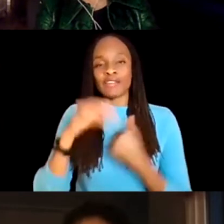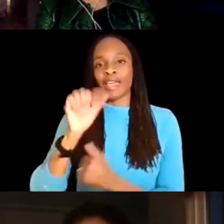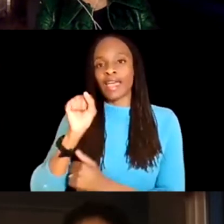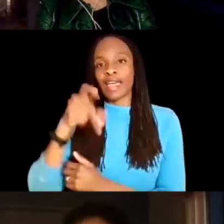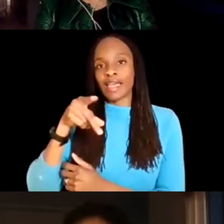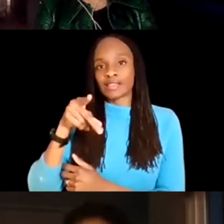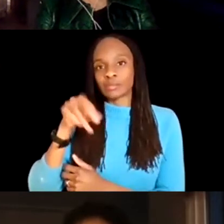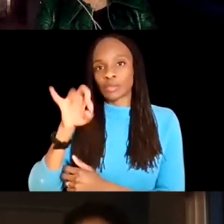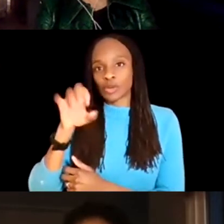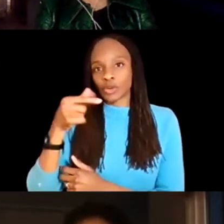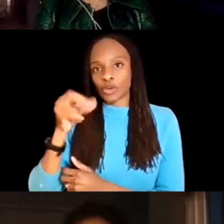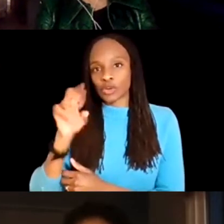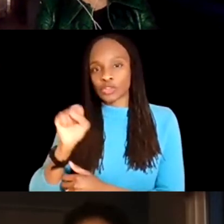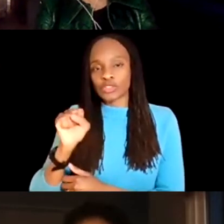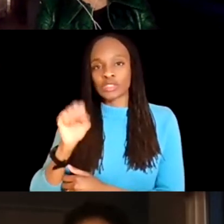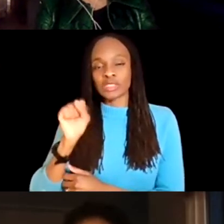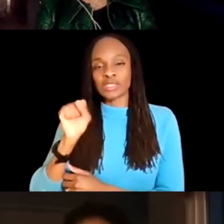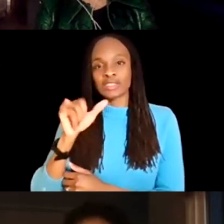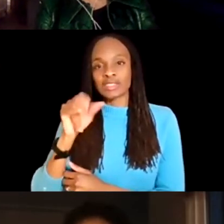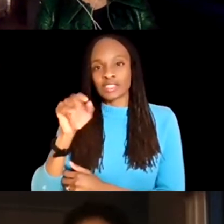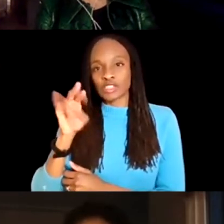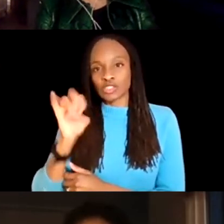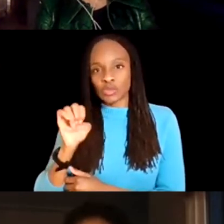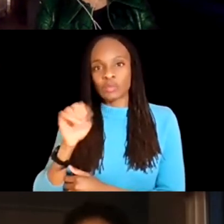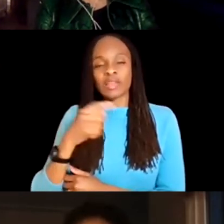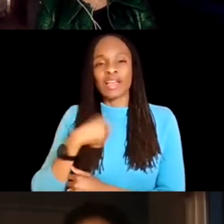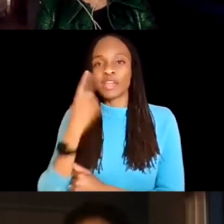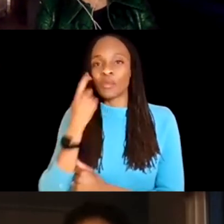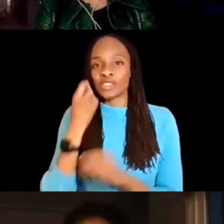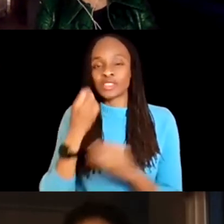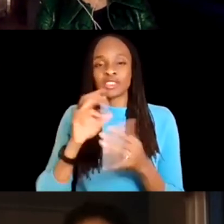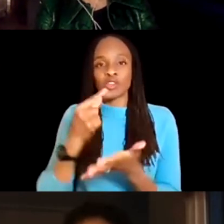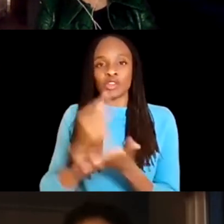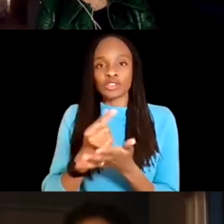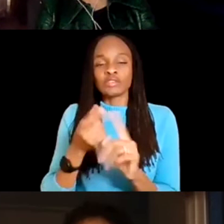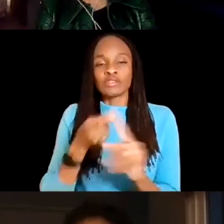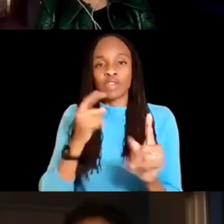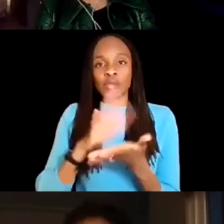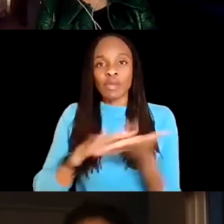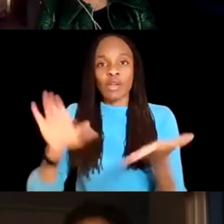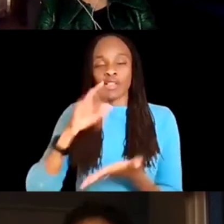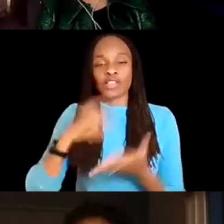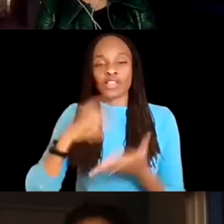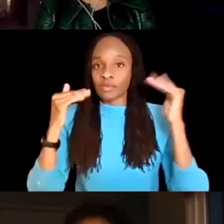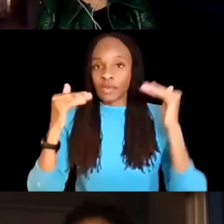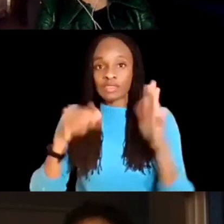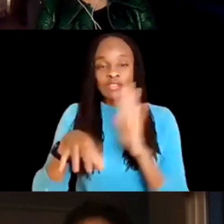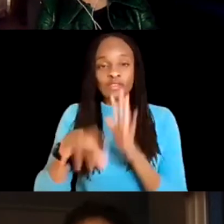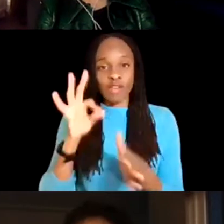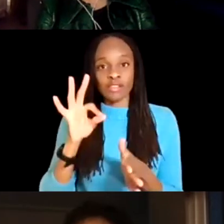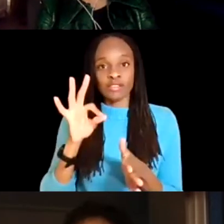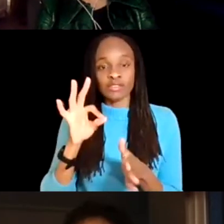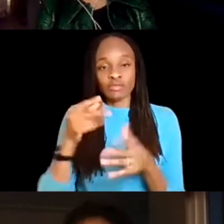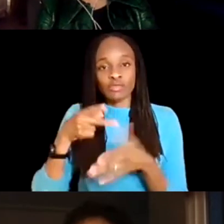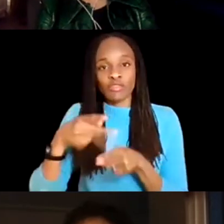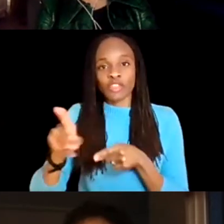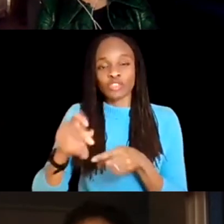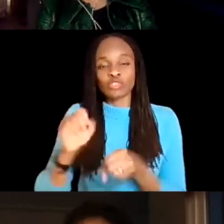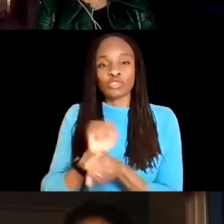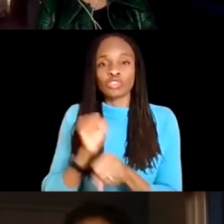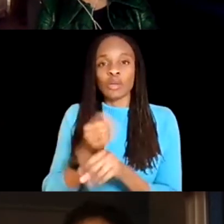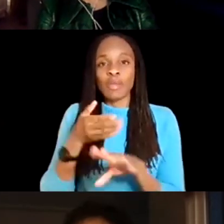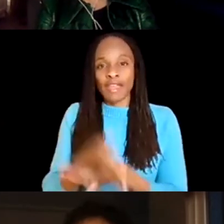recently finished college and I always expected to get a professional job after college. I had interviews and I get